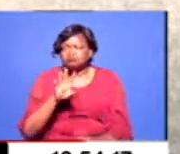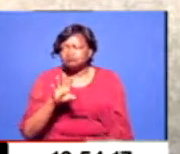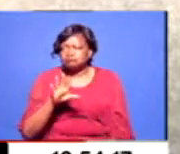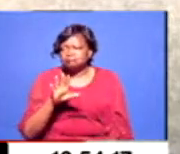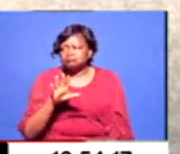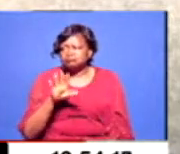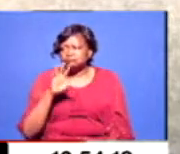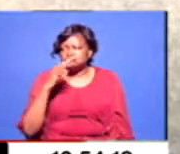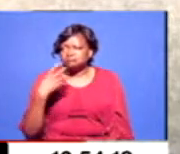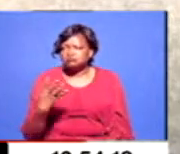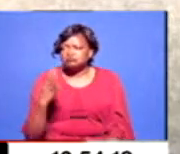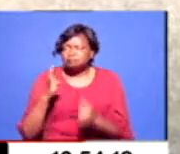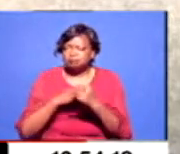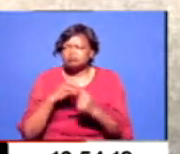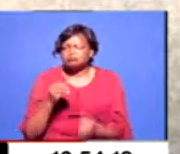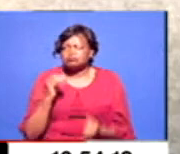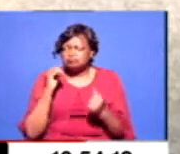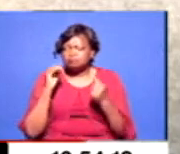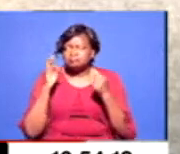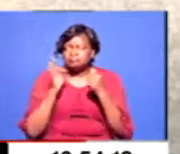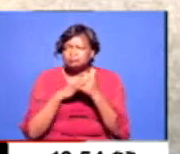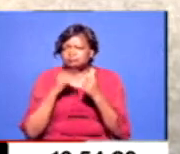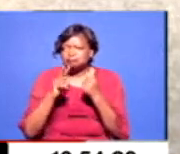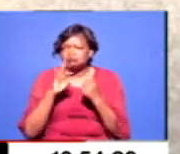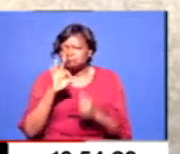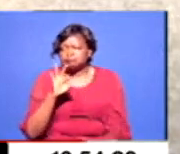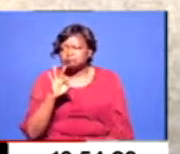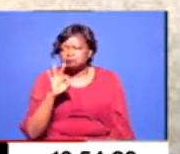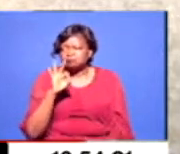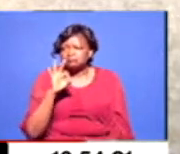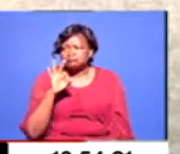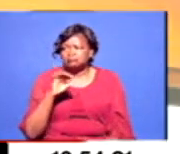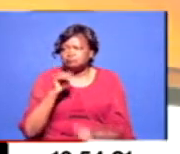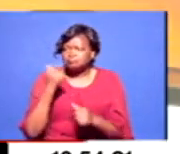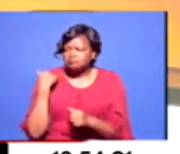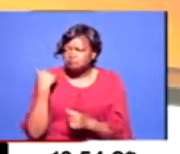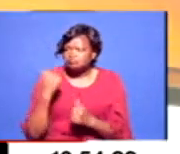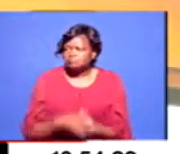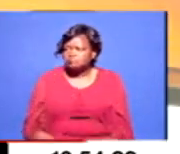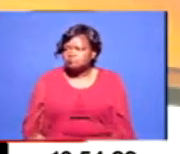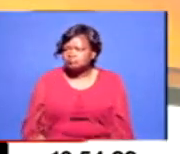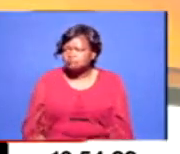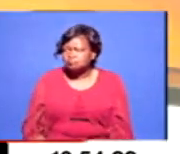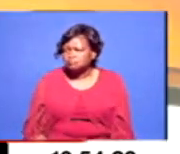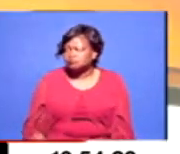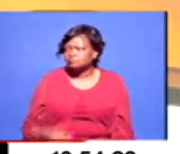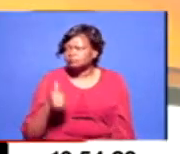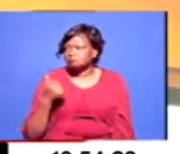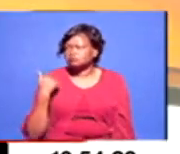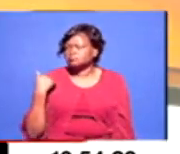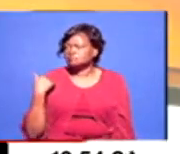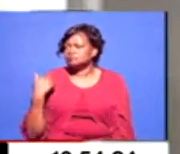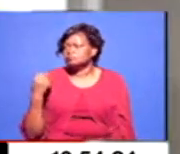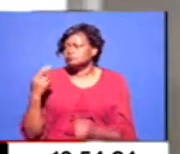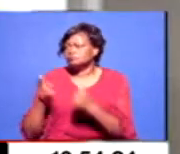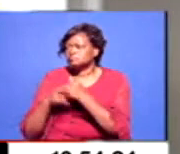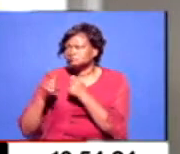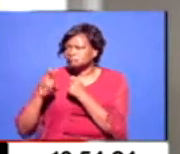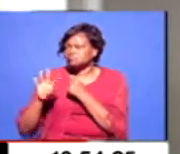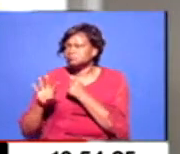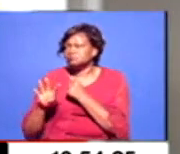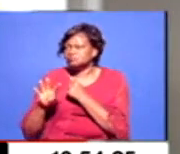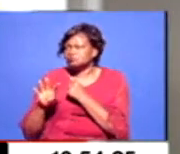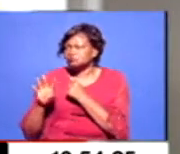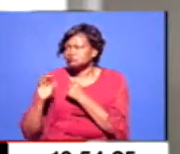0725-490-823. Mm-hmm. And the other number is 0724. Yes, they can still call the 0724, though it's pinned